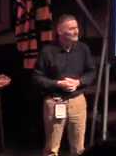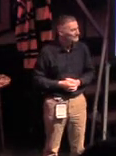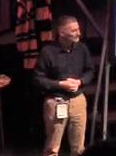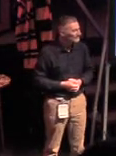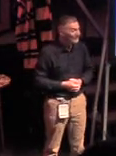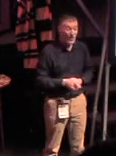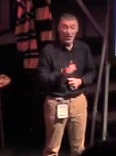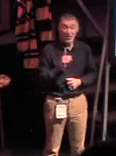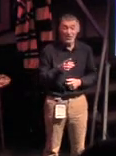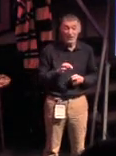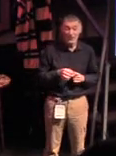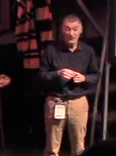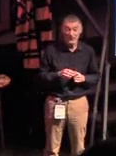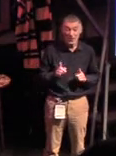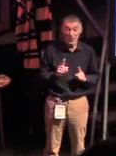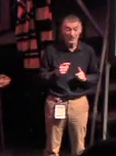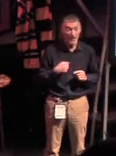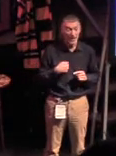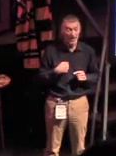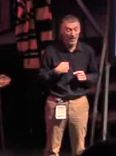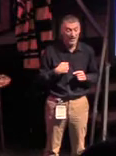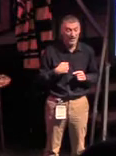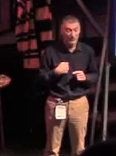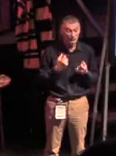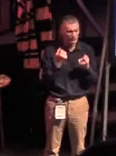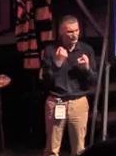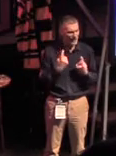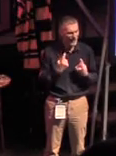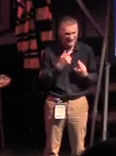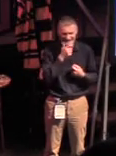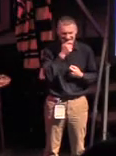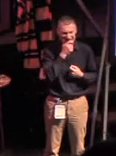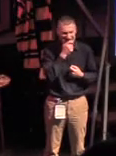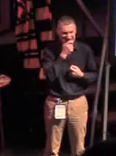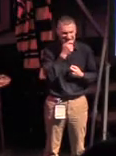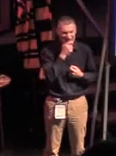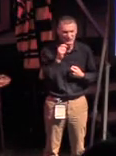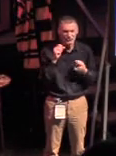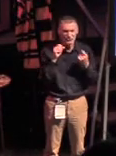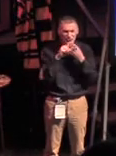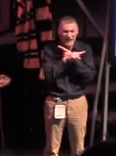And on that note, I realize this is a strange time for you Brits.